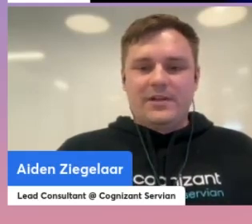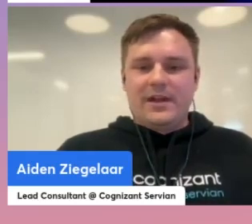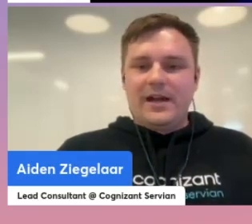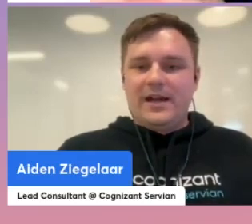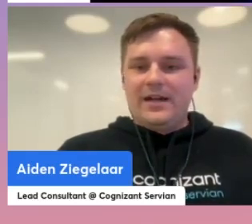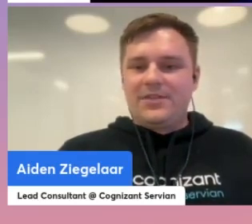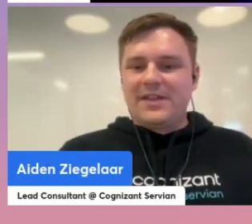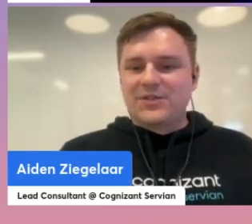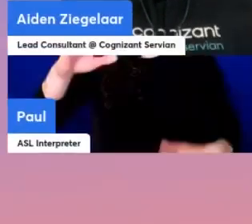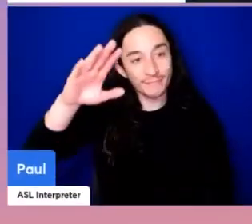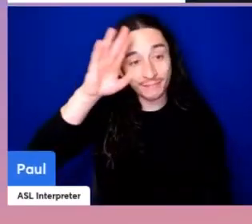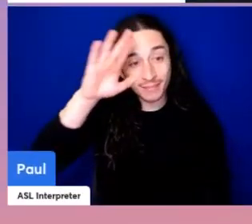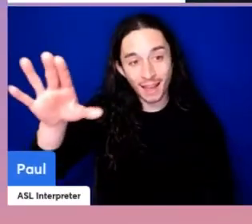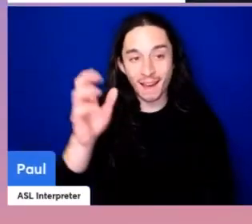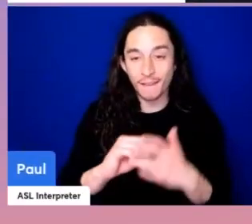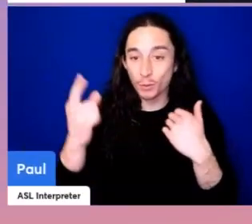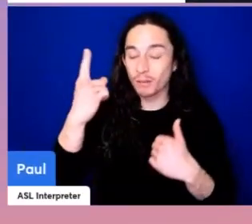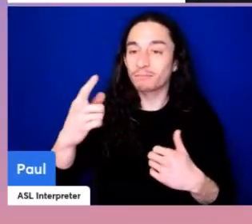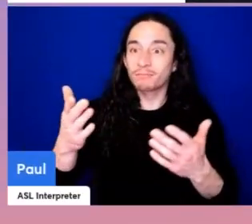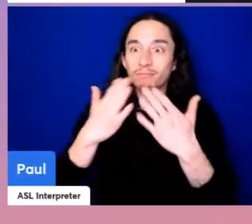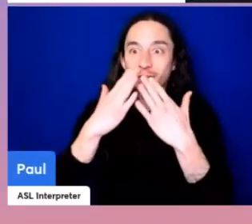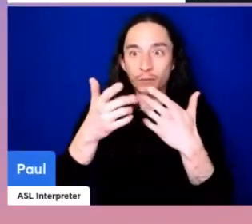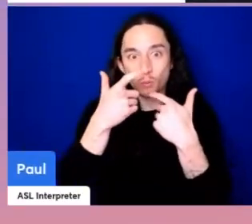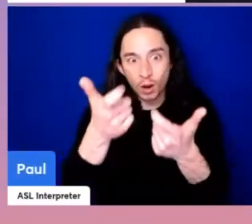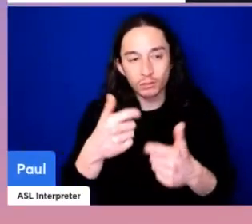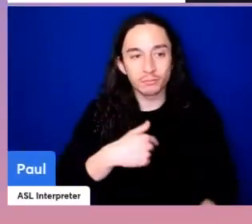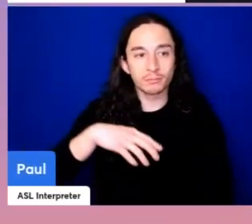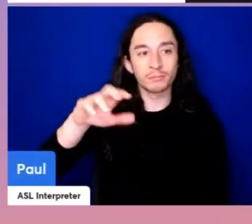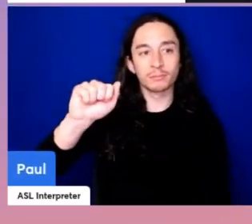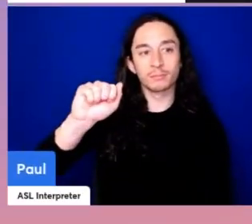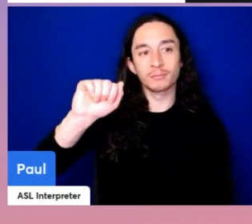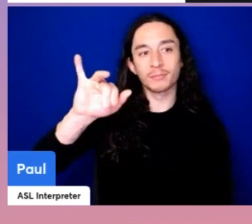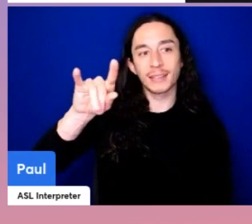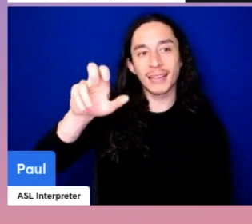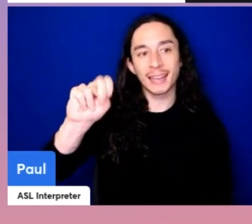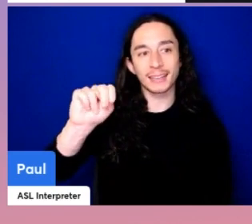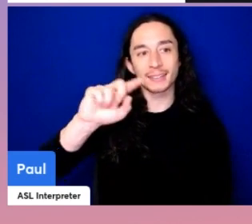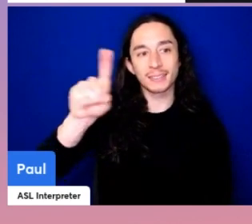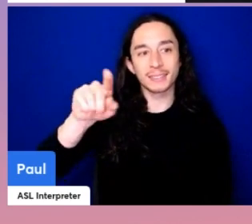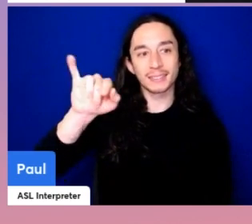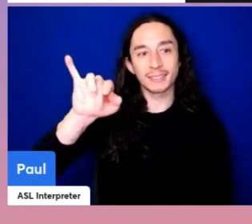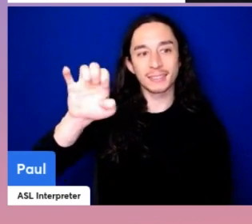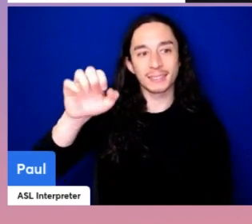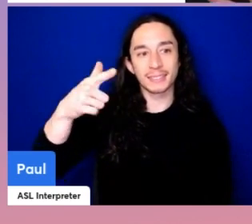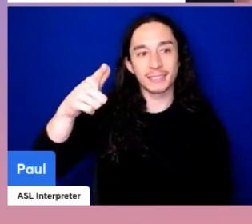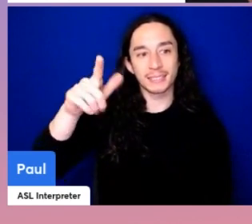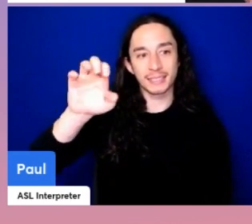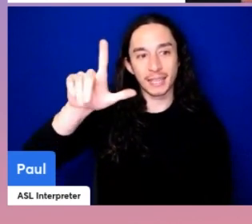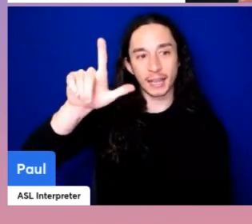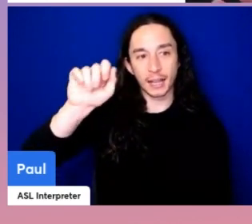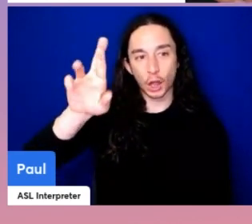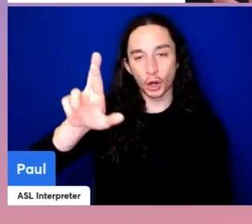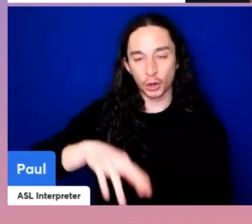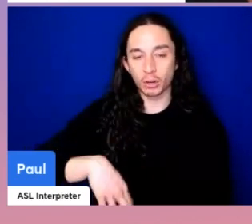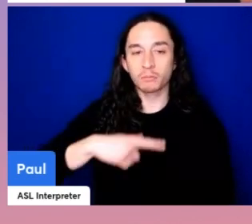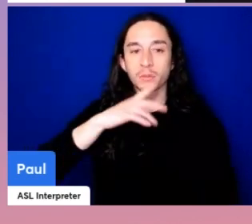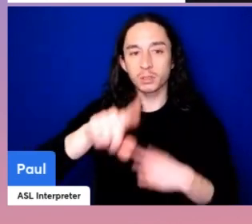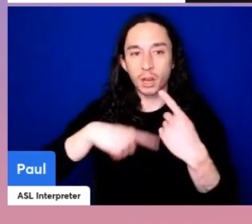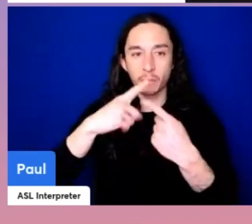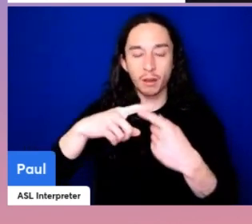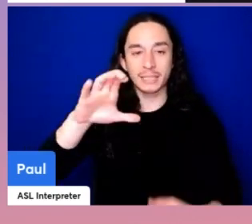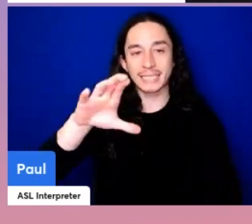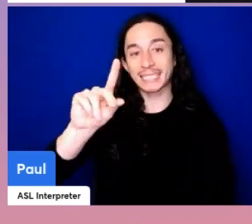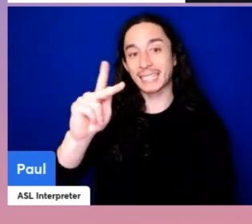Hey everyone, thanks for tuning in. My name's Aidan Ziegler, and I'm going to be talking about the Cloud Development Kit for